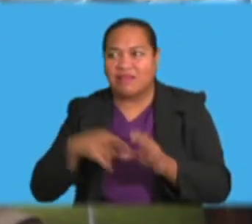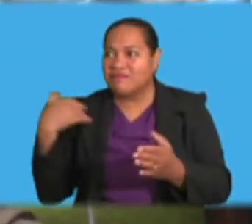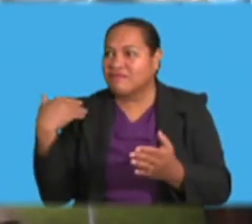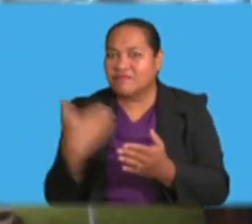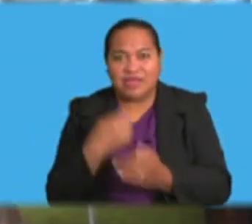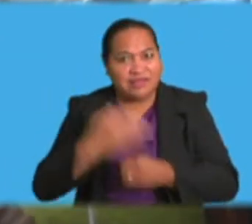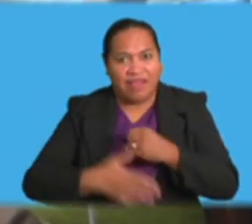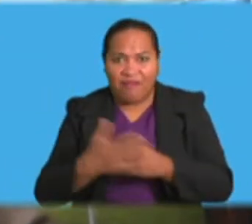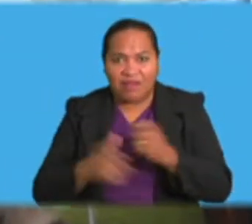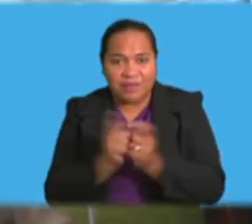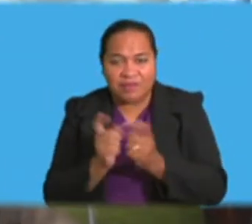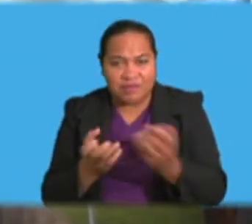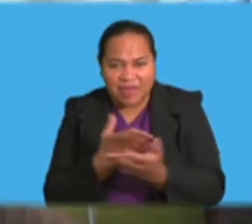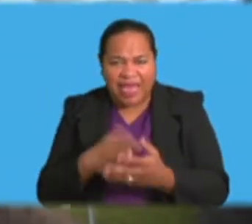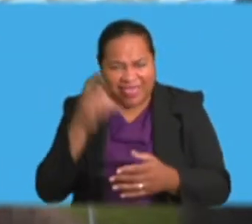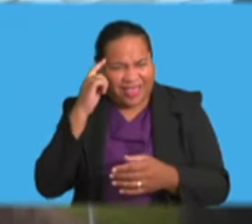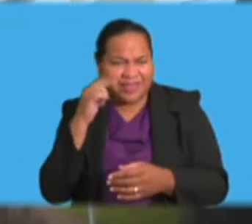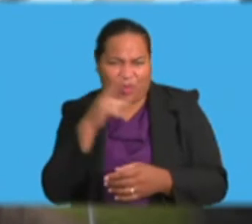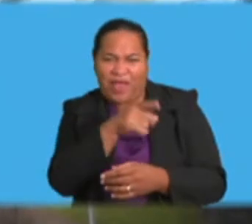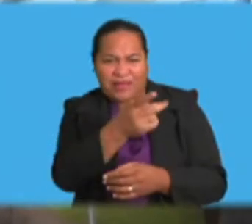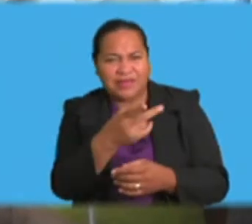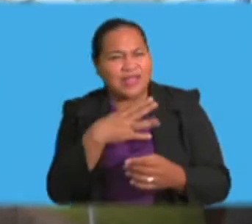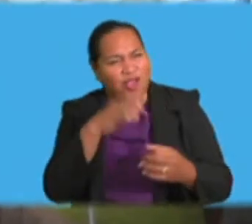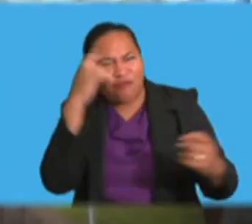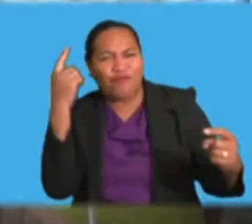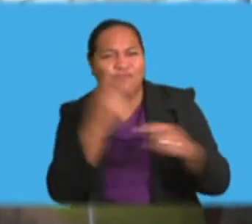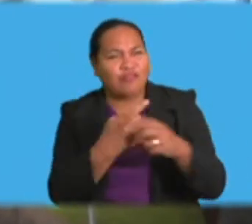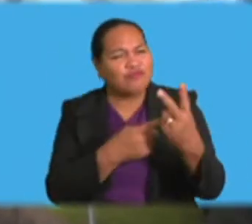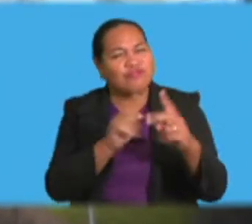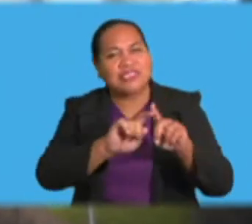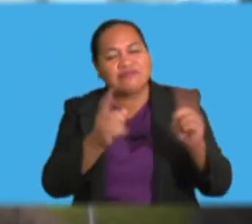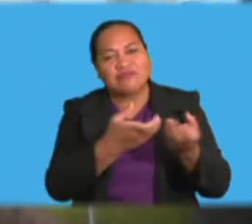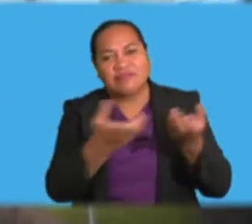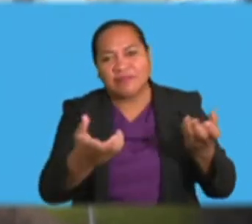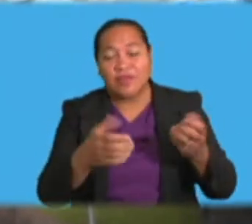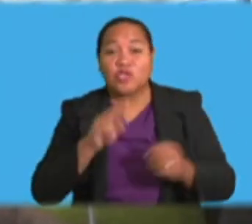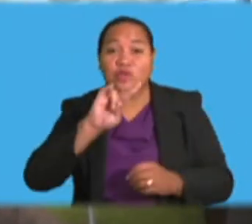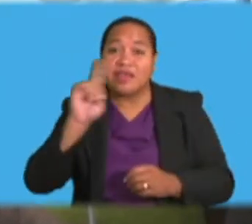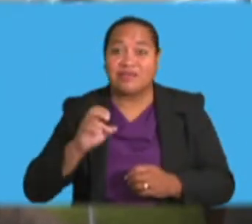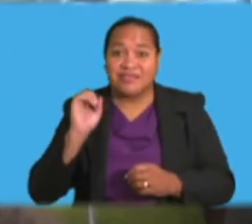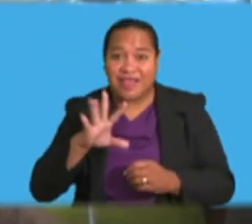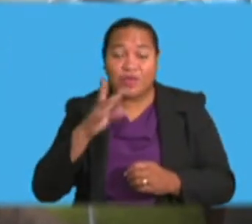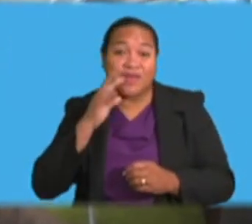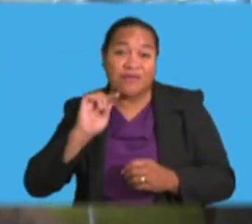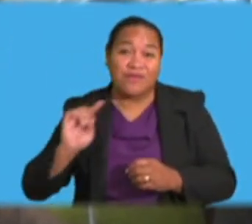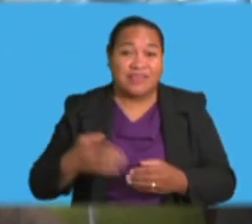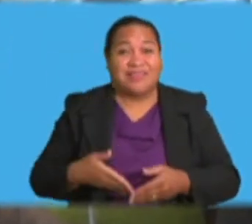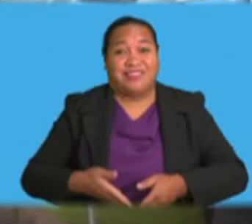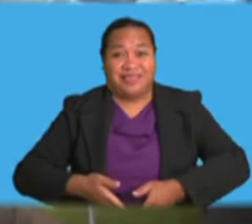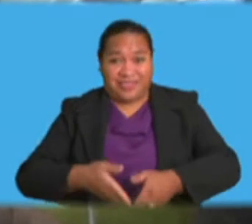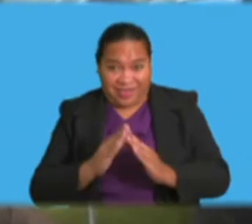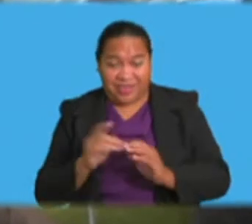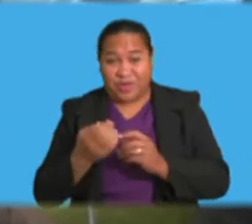Pine Trust and Fiji Pine Limited confused with. 2010 was the only year since the inception of Fiji Pine